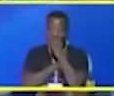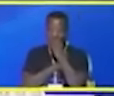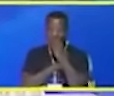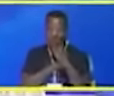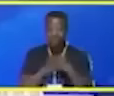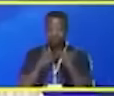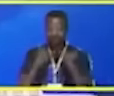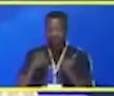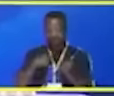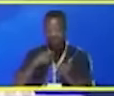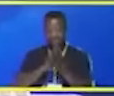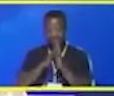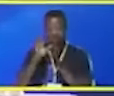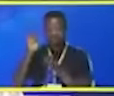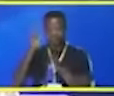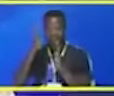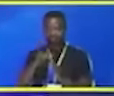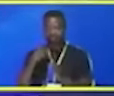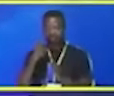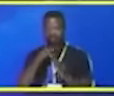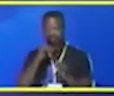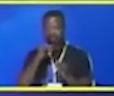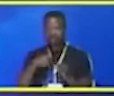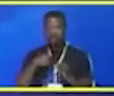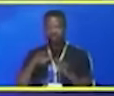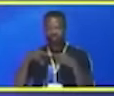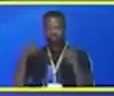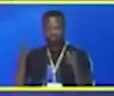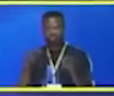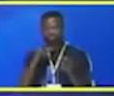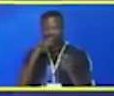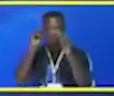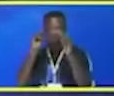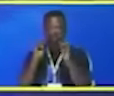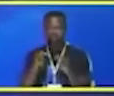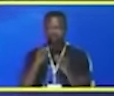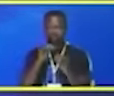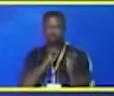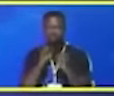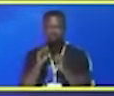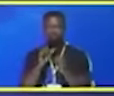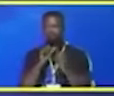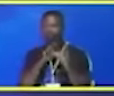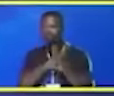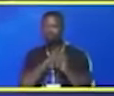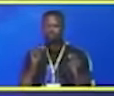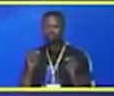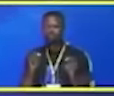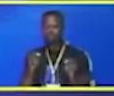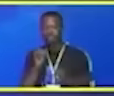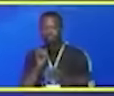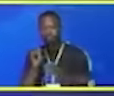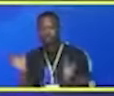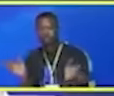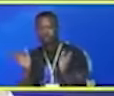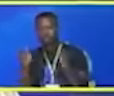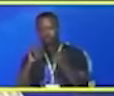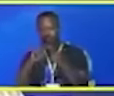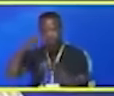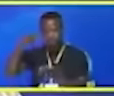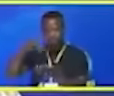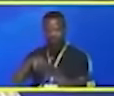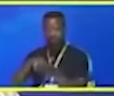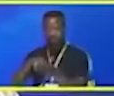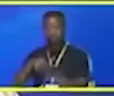I'd rather be a preacher who has no revelation, no miracle working power, no influence, but if I stand